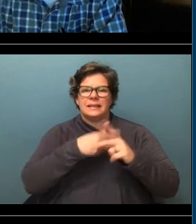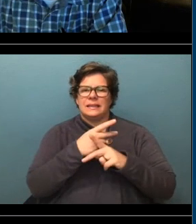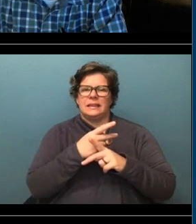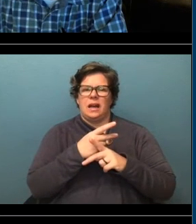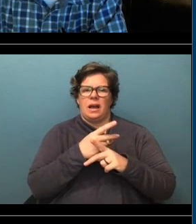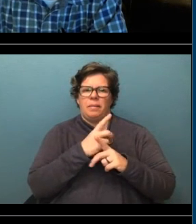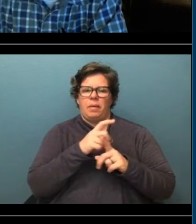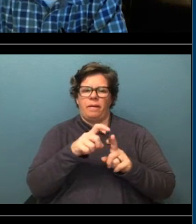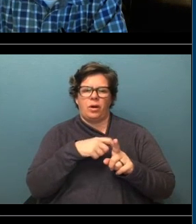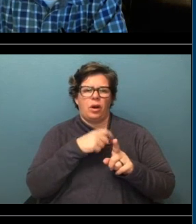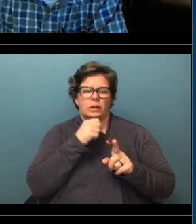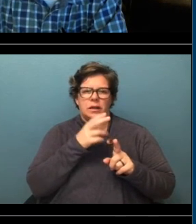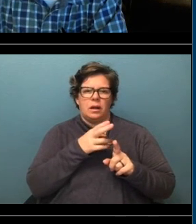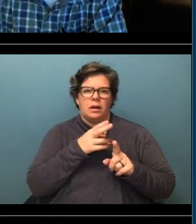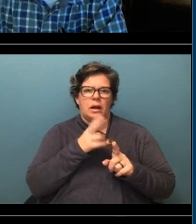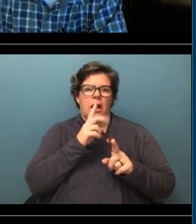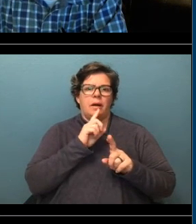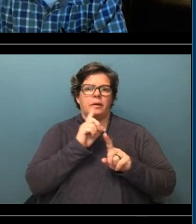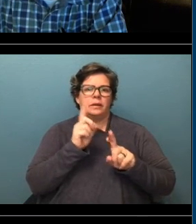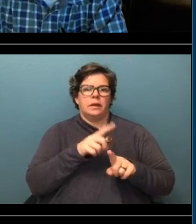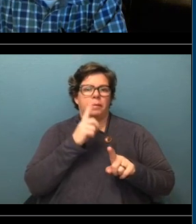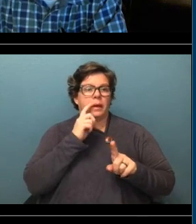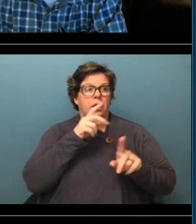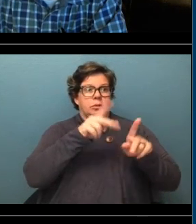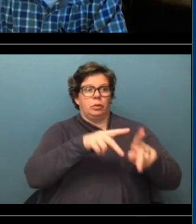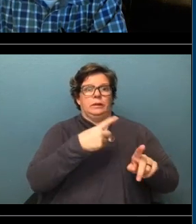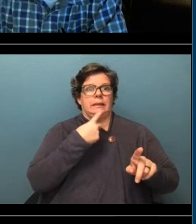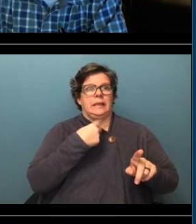responses simply because someone says that they're suicidal.